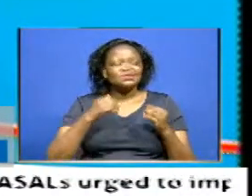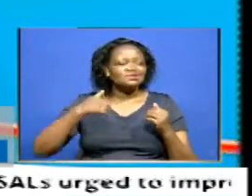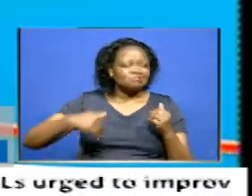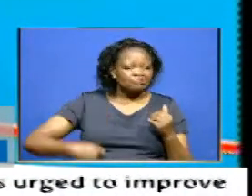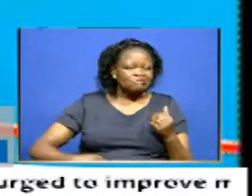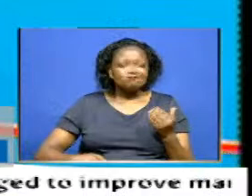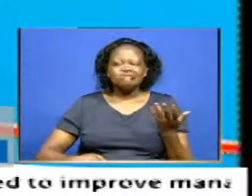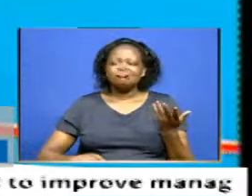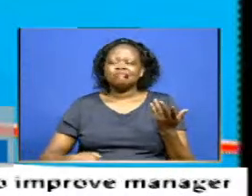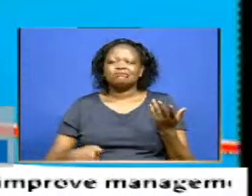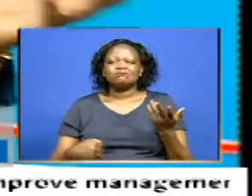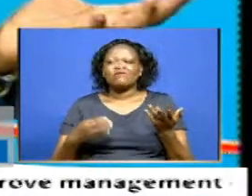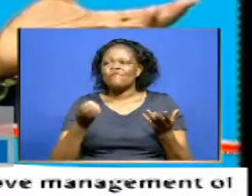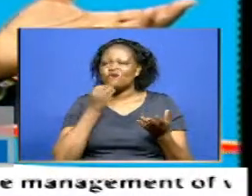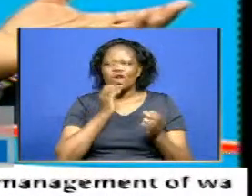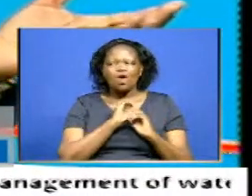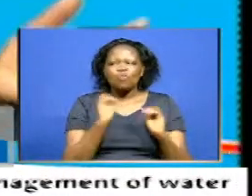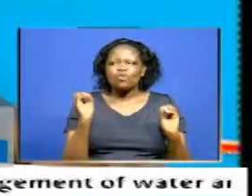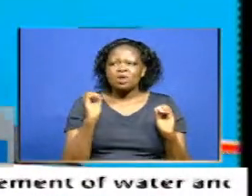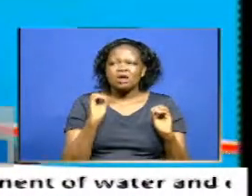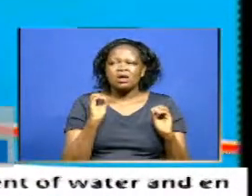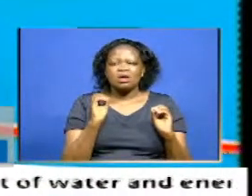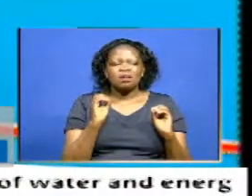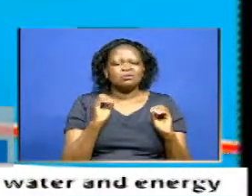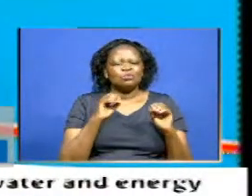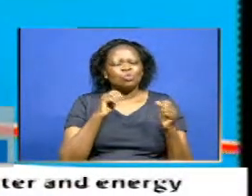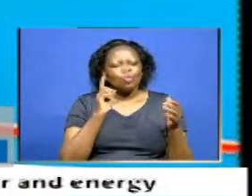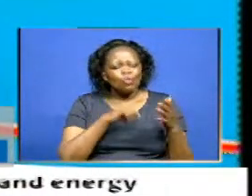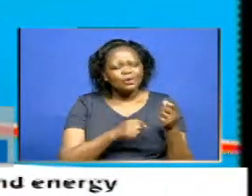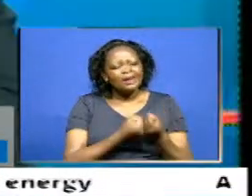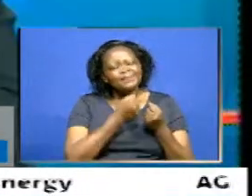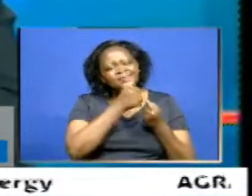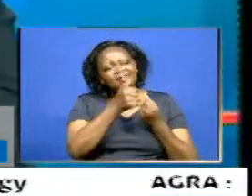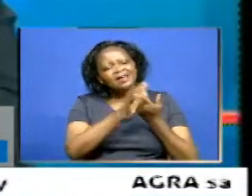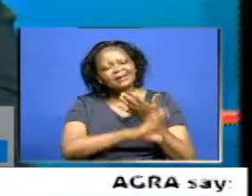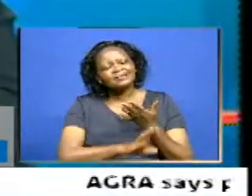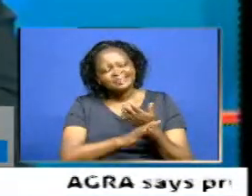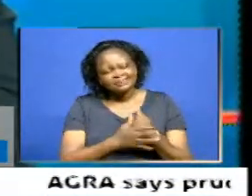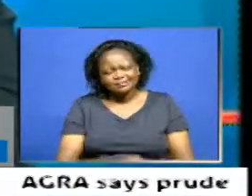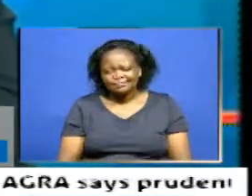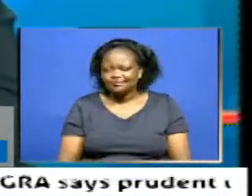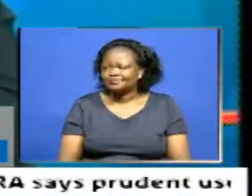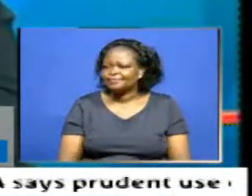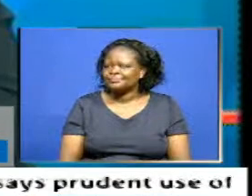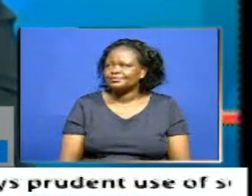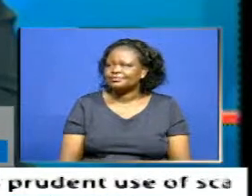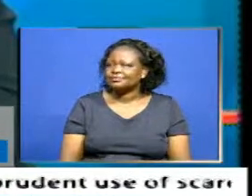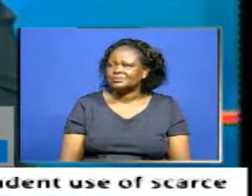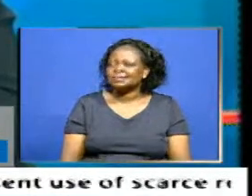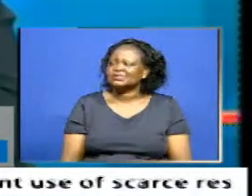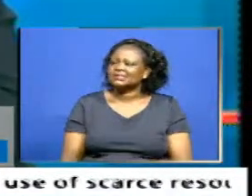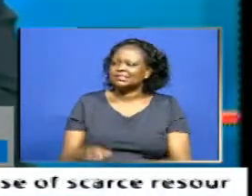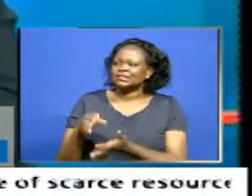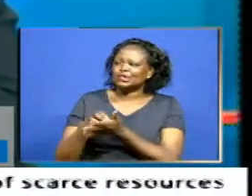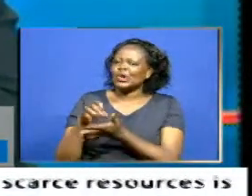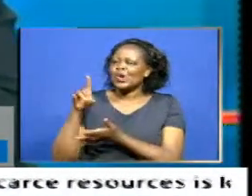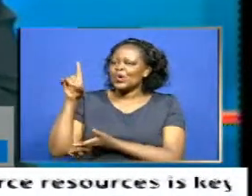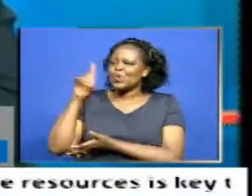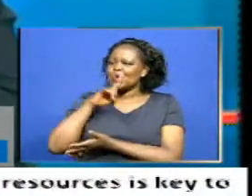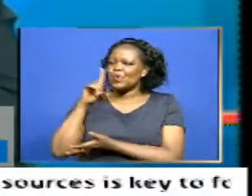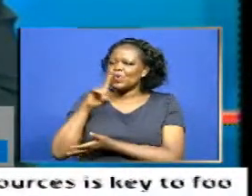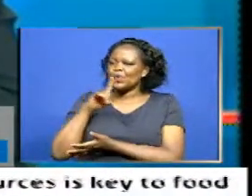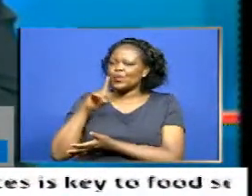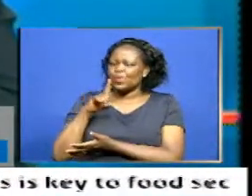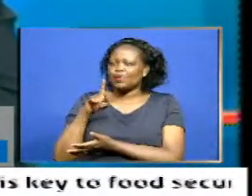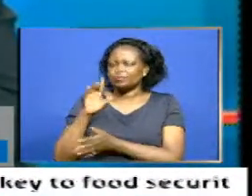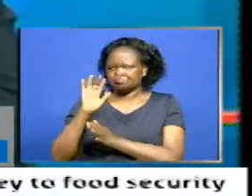reflect, on the other parts of the country, for example? The situation is dire. So 2 weeks ago, I